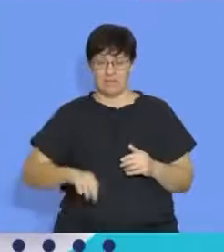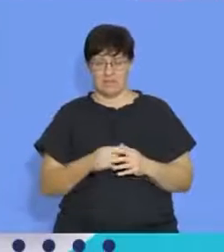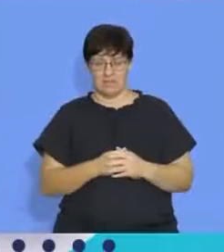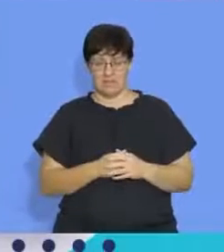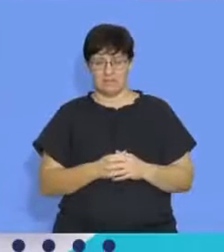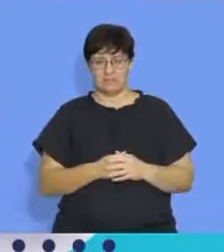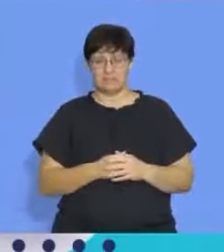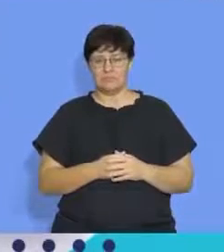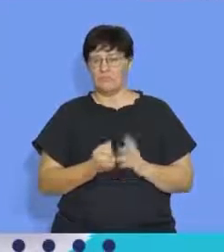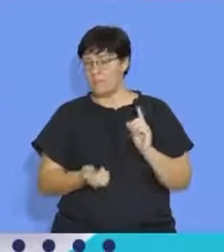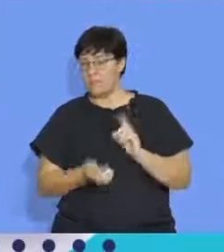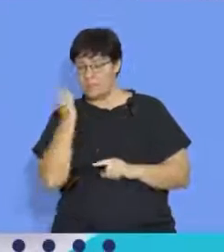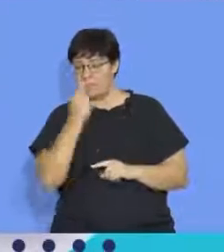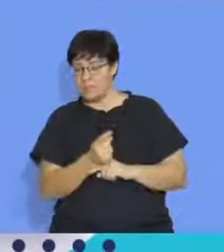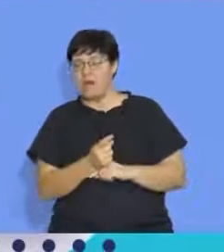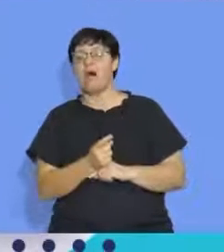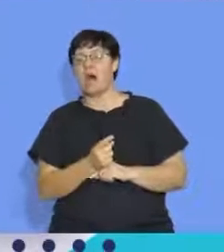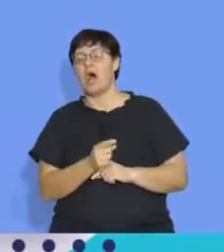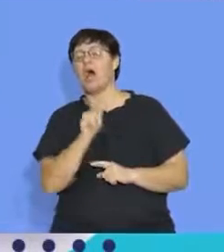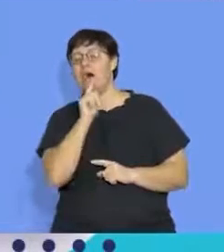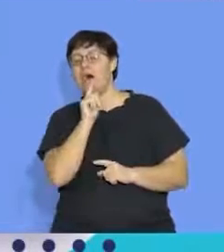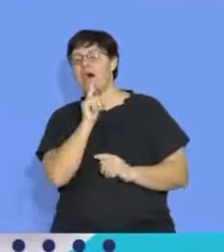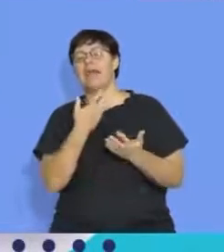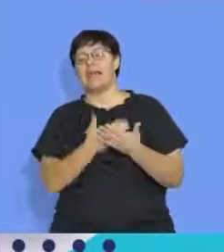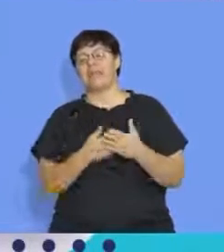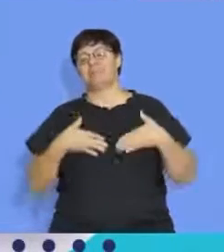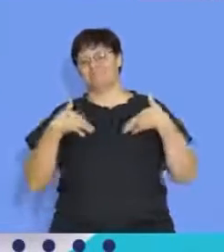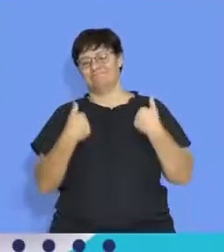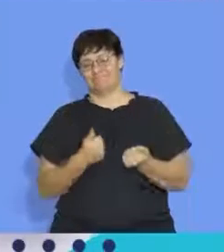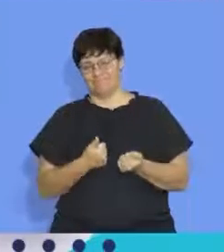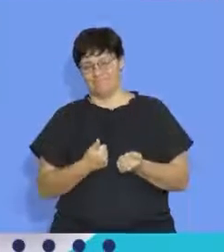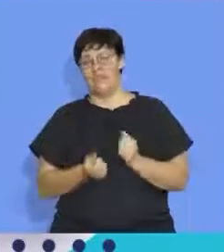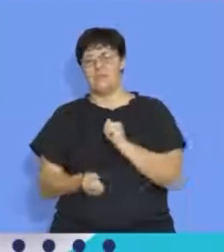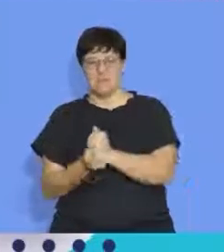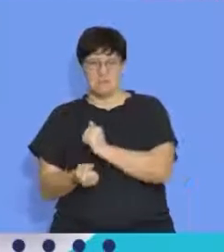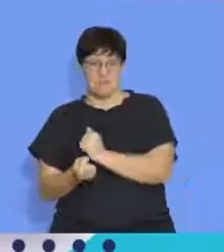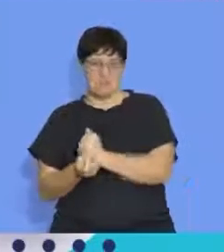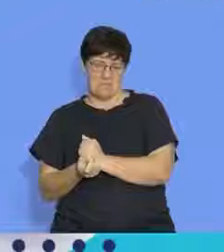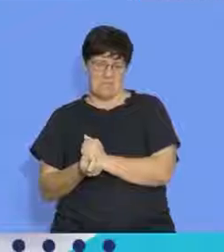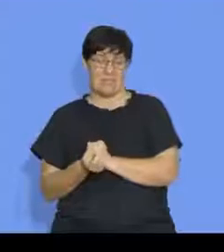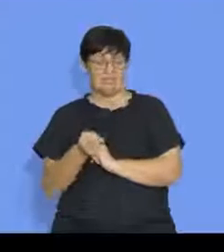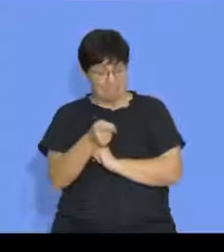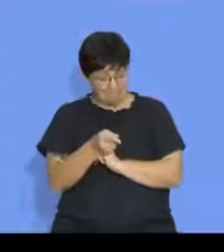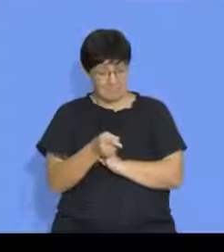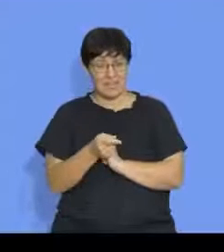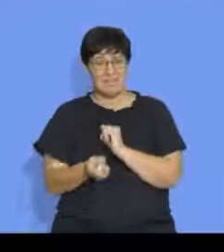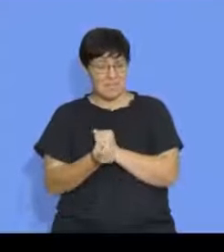invention, helping us be able to cure little things that often killed us.